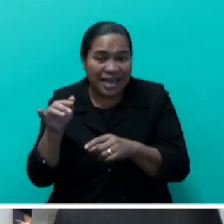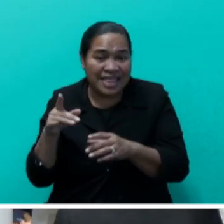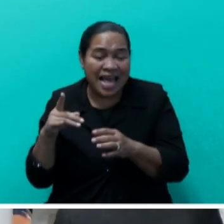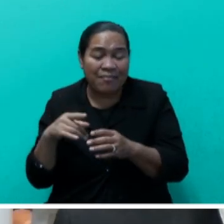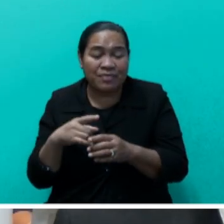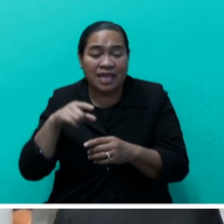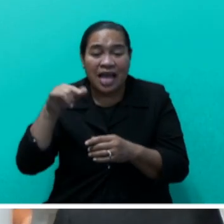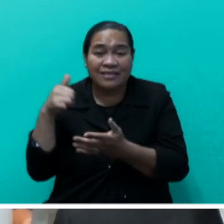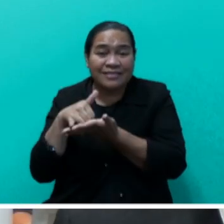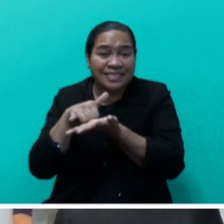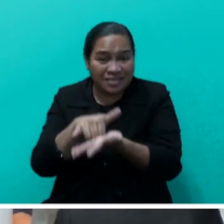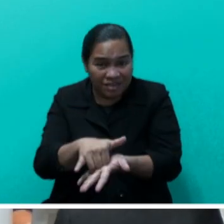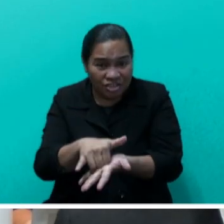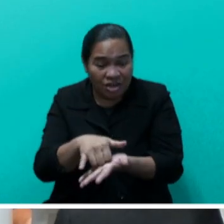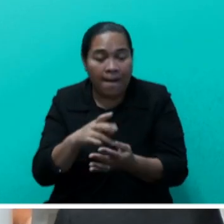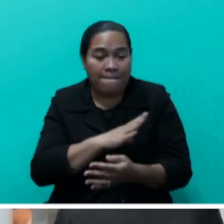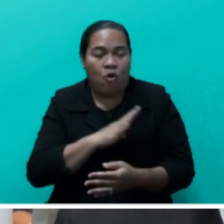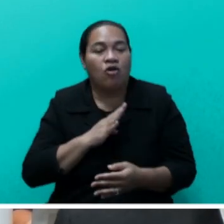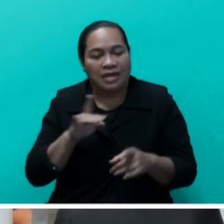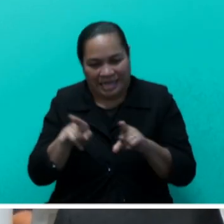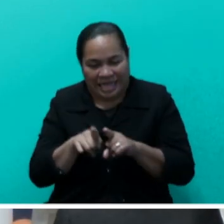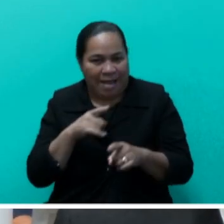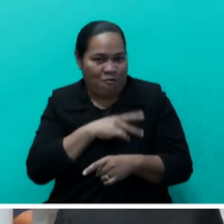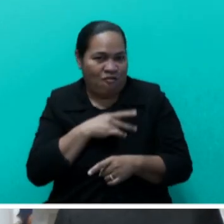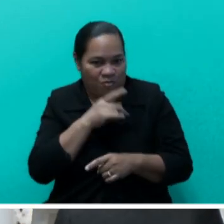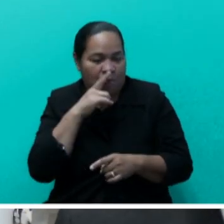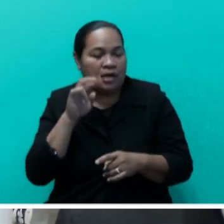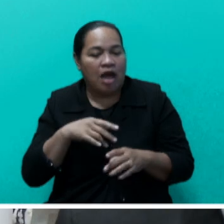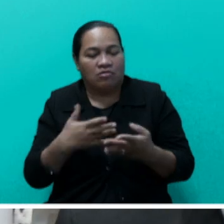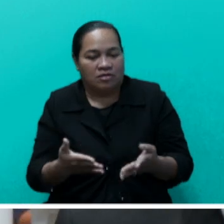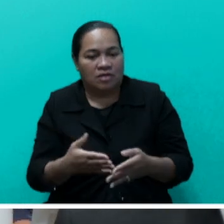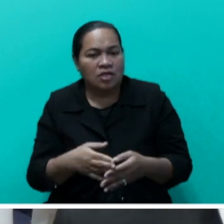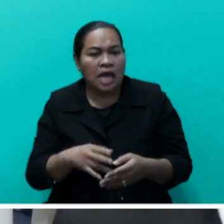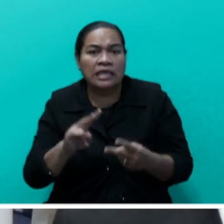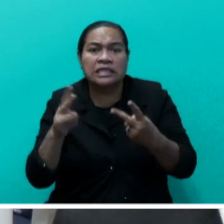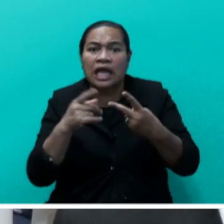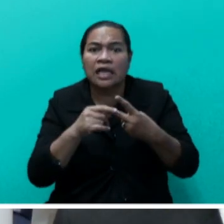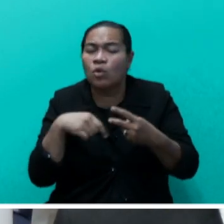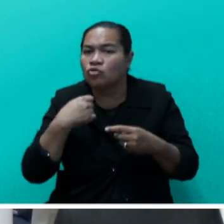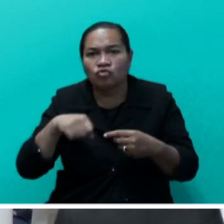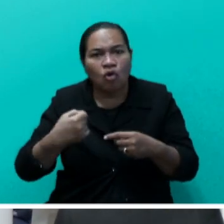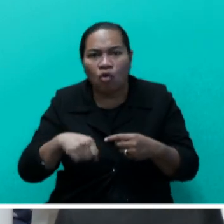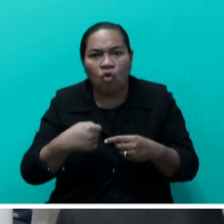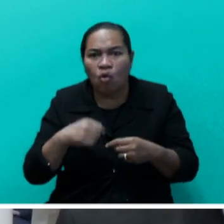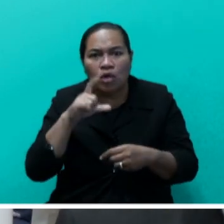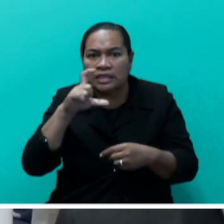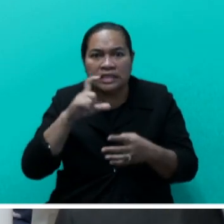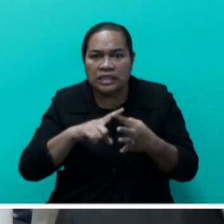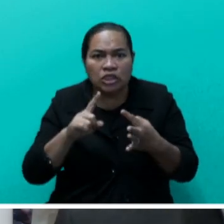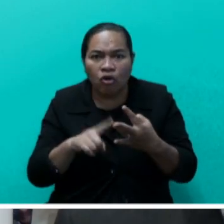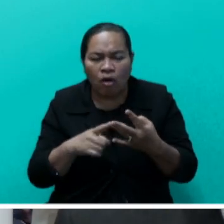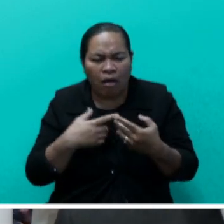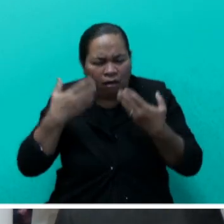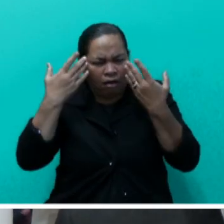yesterday. The second most important thing was there was no CEO in the Telecommunications Authority of Fiji. I'm not